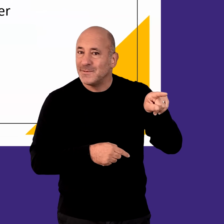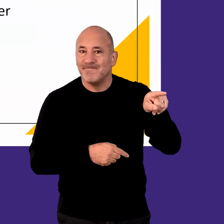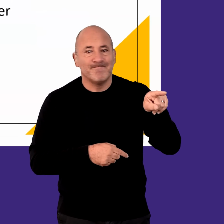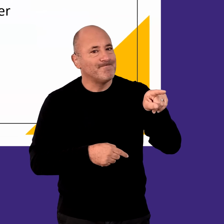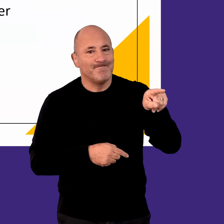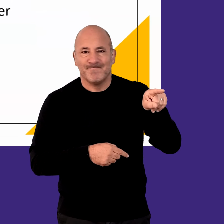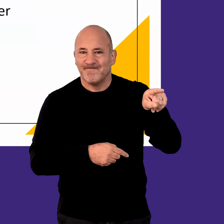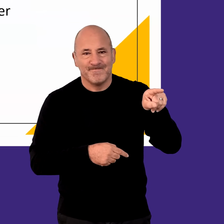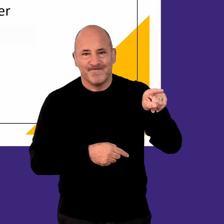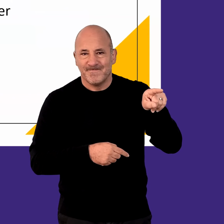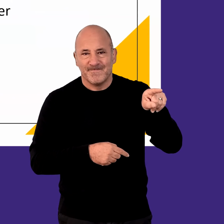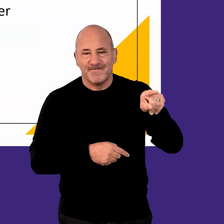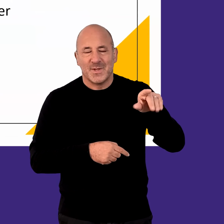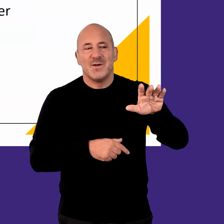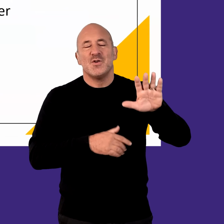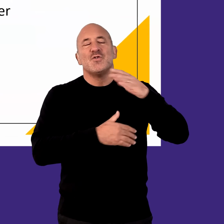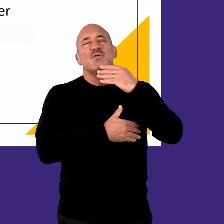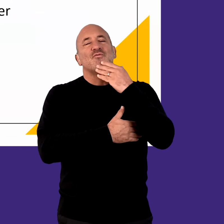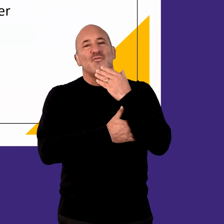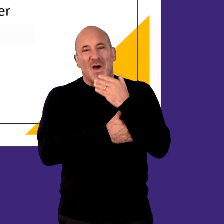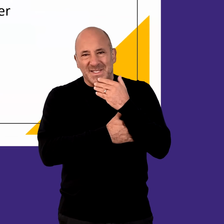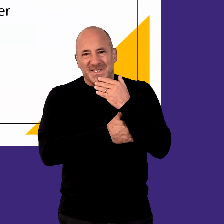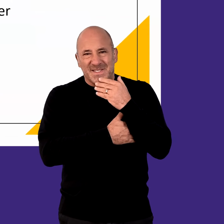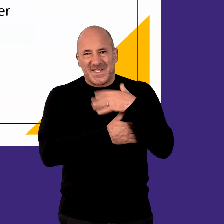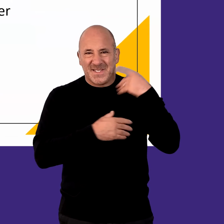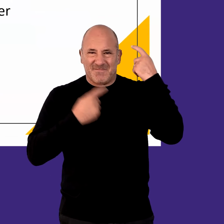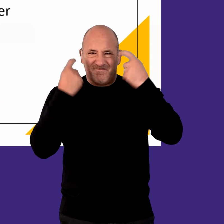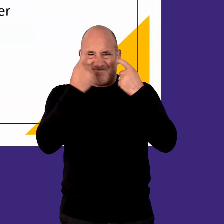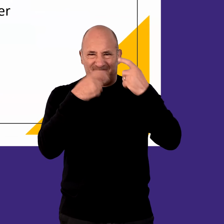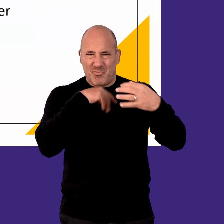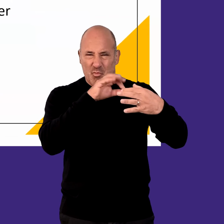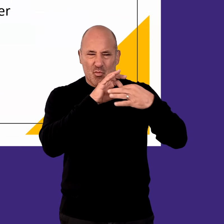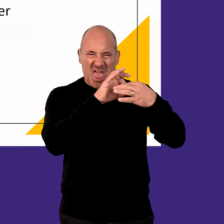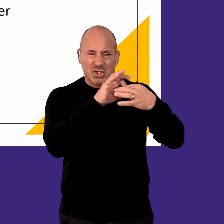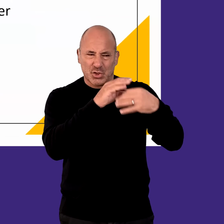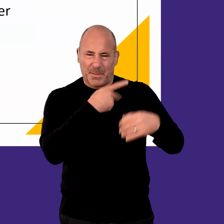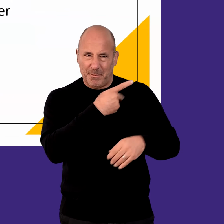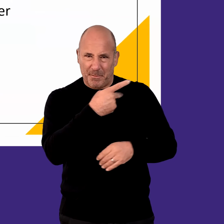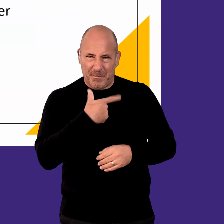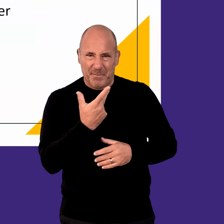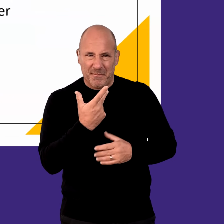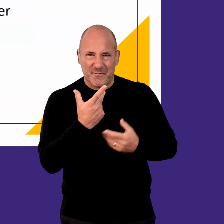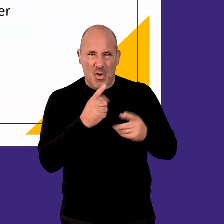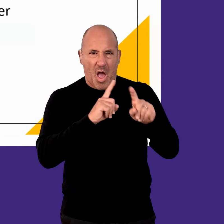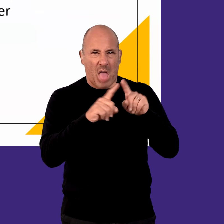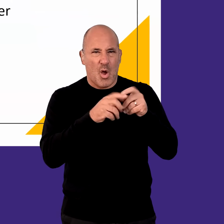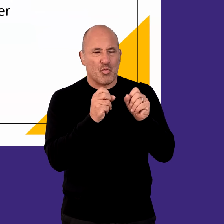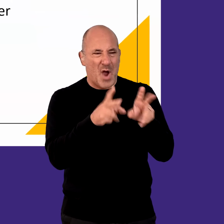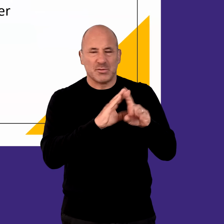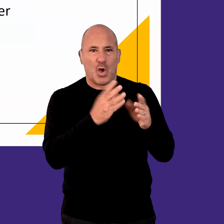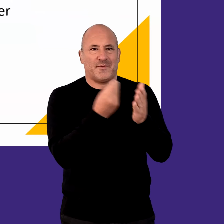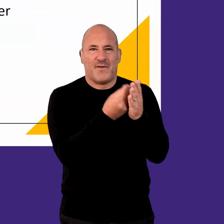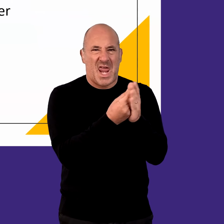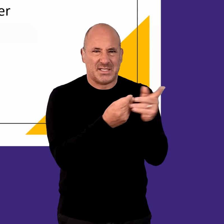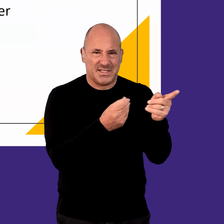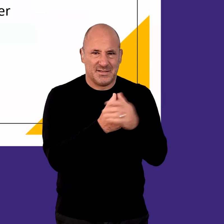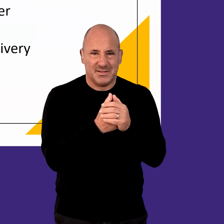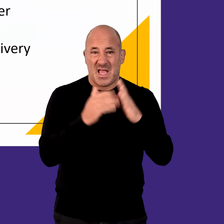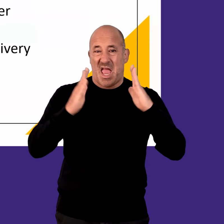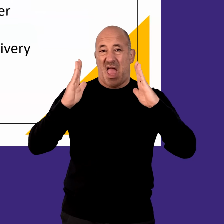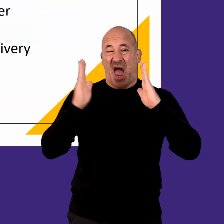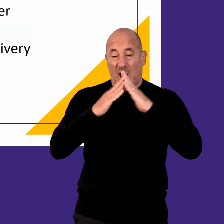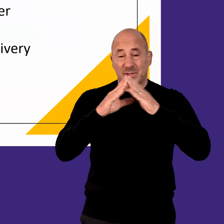Universities were not going to fund arts organisations, so we needed to think about the relationship in terms of other benefits for both partners.